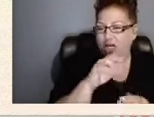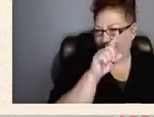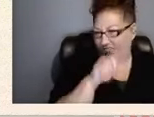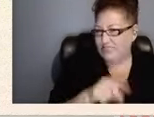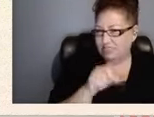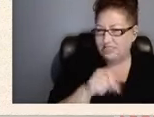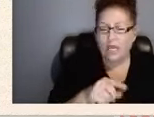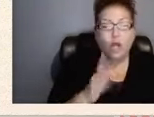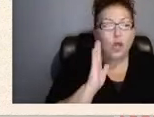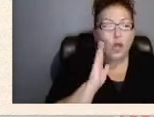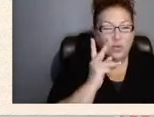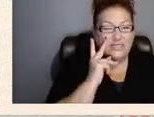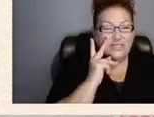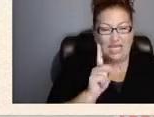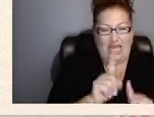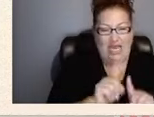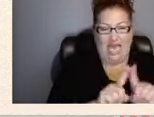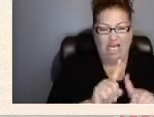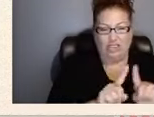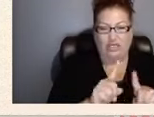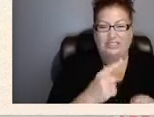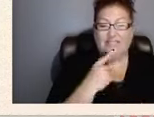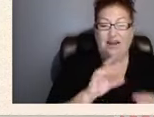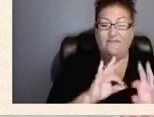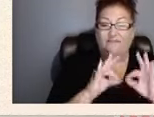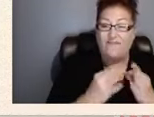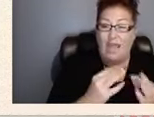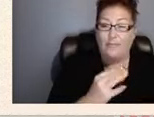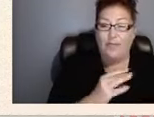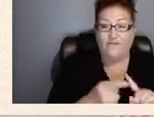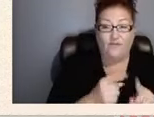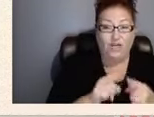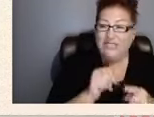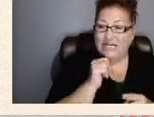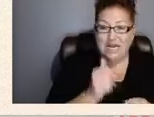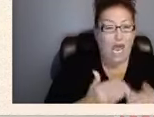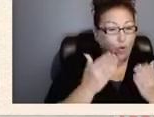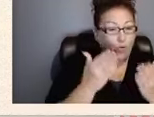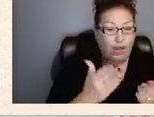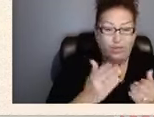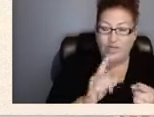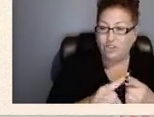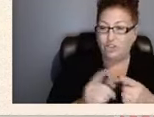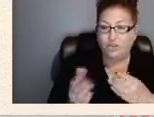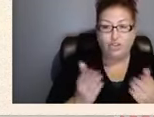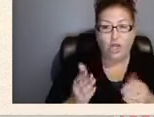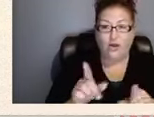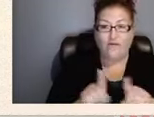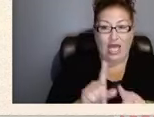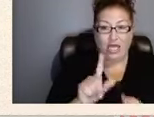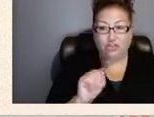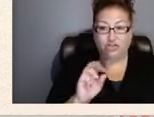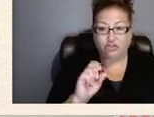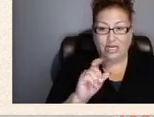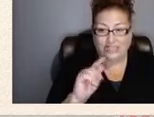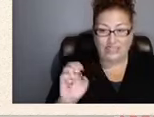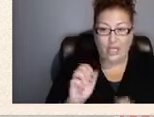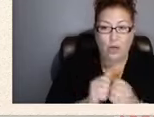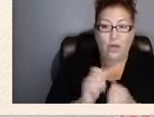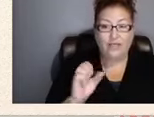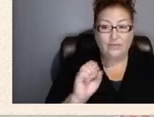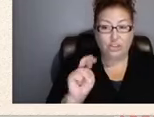that says family and friends aren't recommended to serve as trustees of special needs trusts. I would